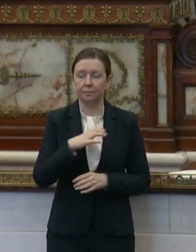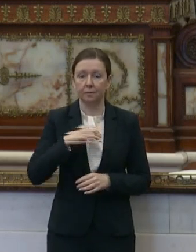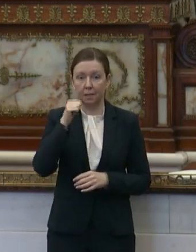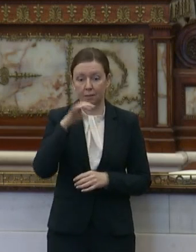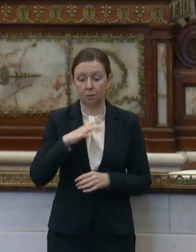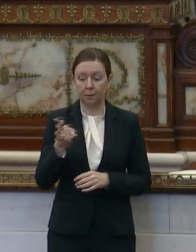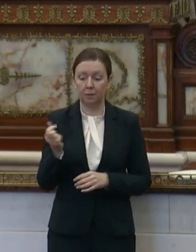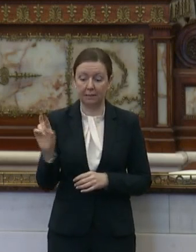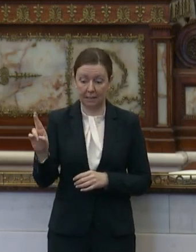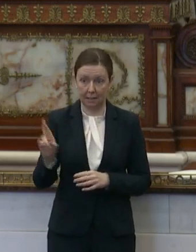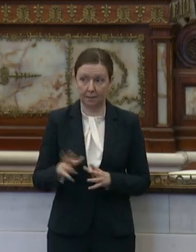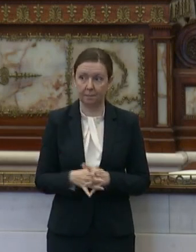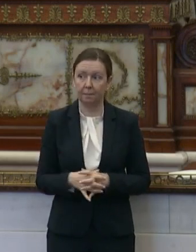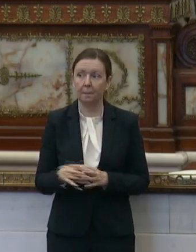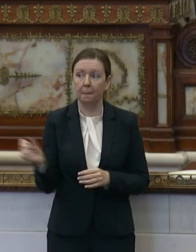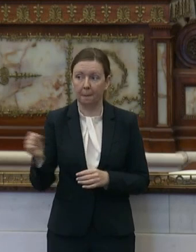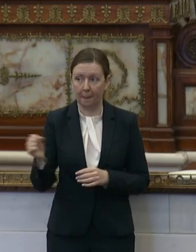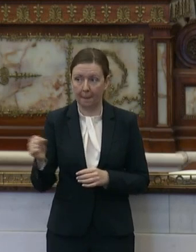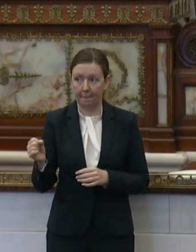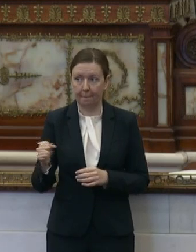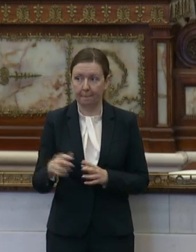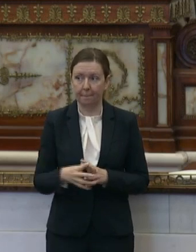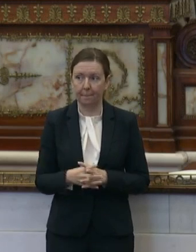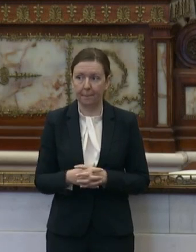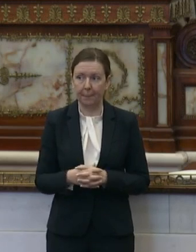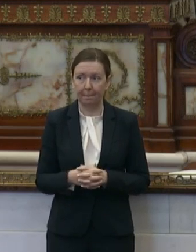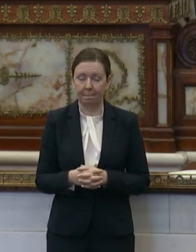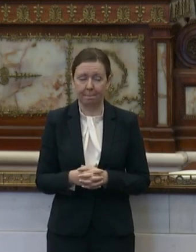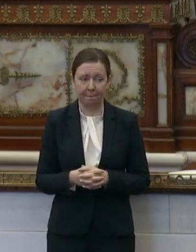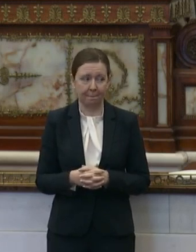Councilwoman Gauthier? Aye.